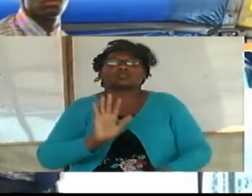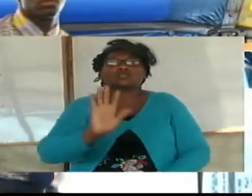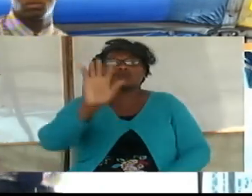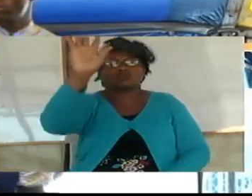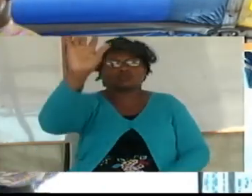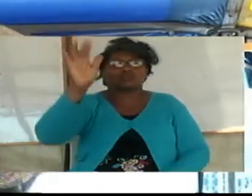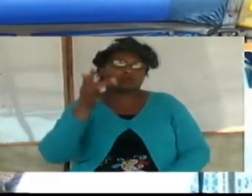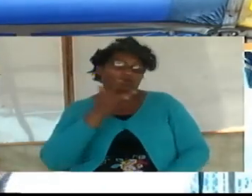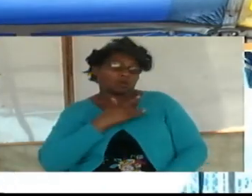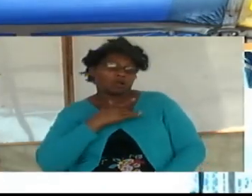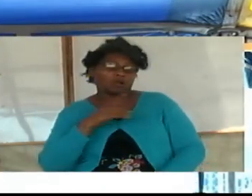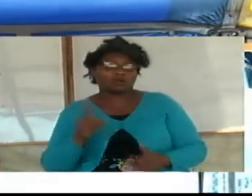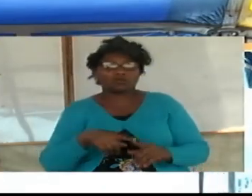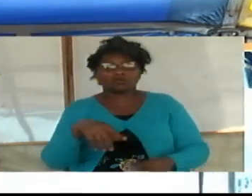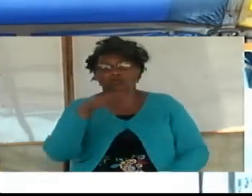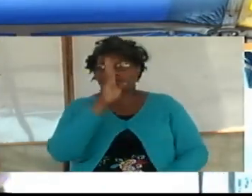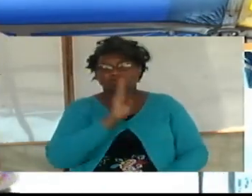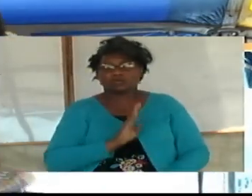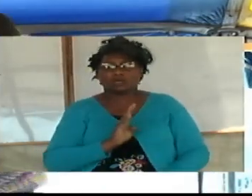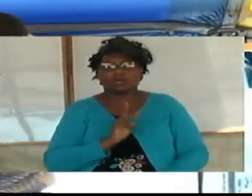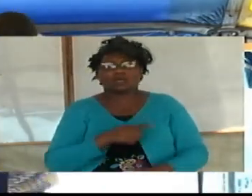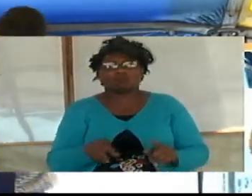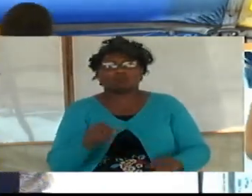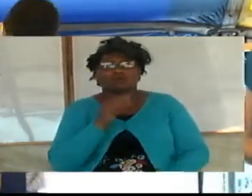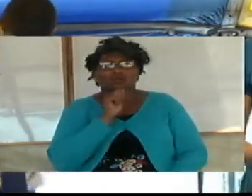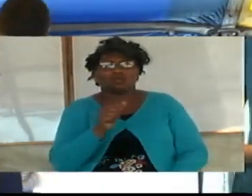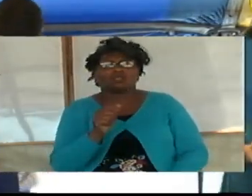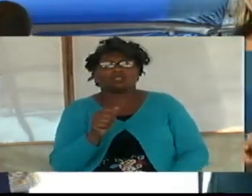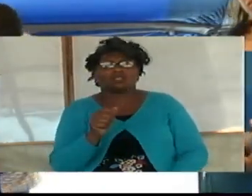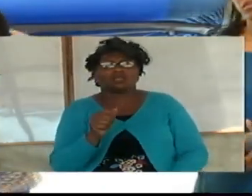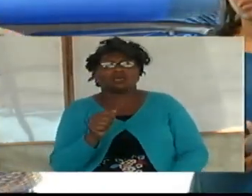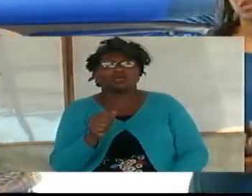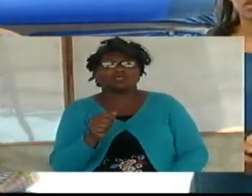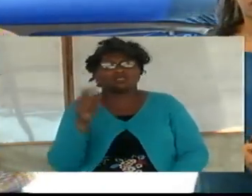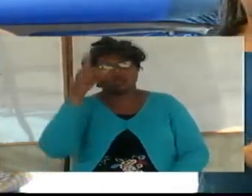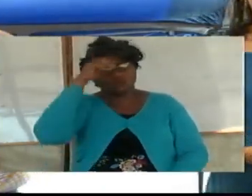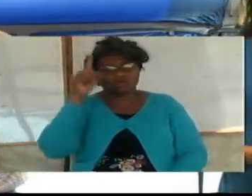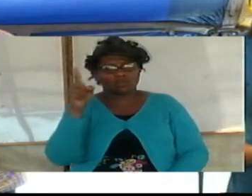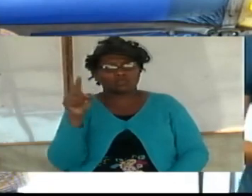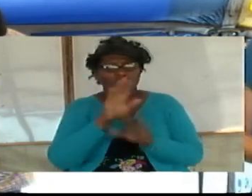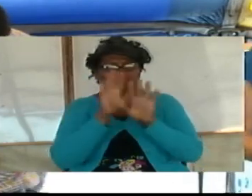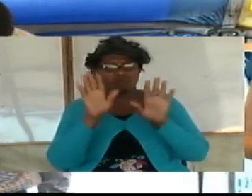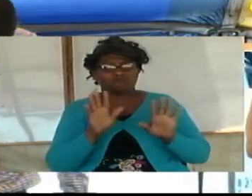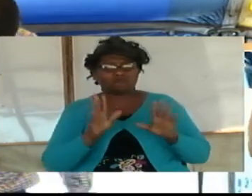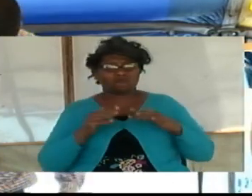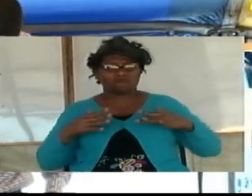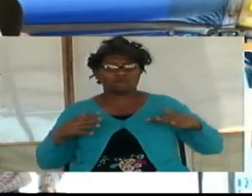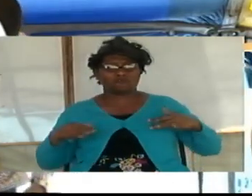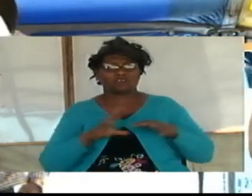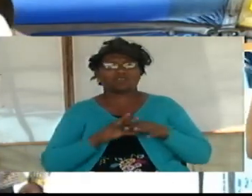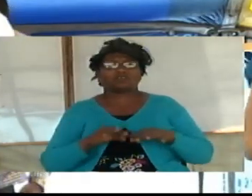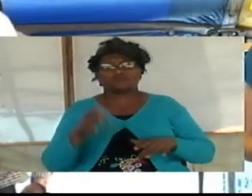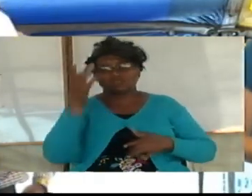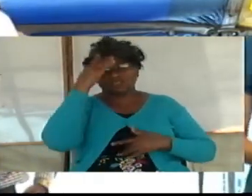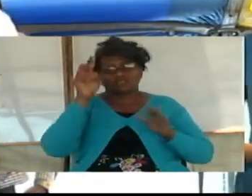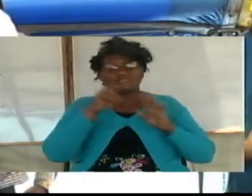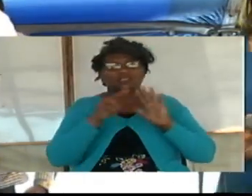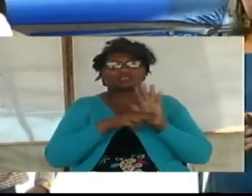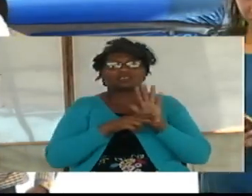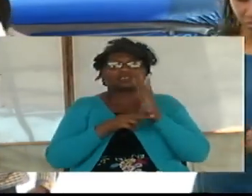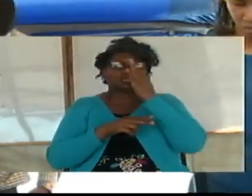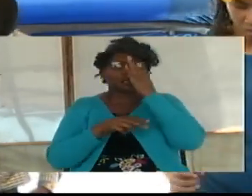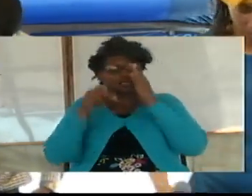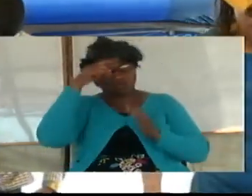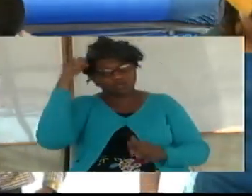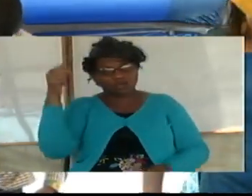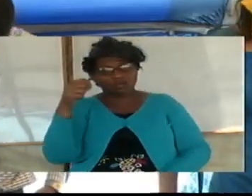but because of the love for the man Christ Jesus. Can I invite us all to just bow our heads right